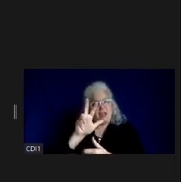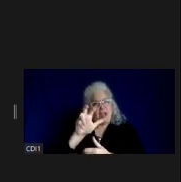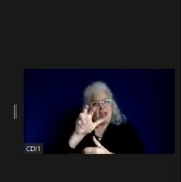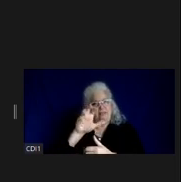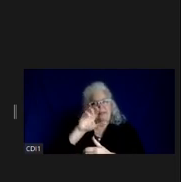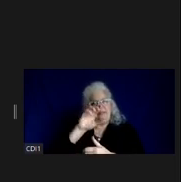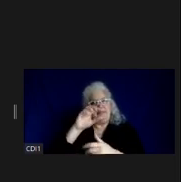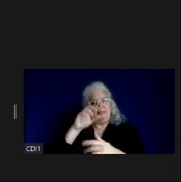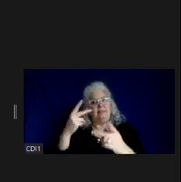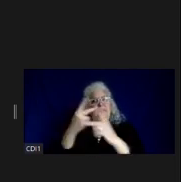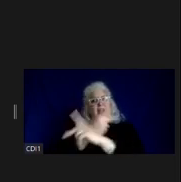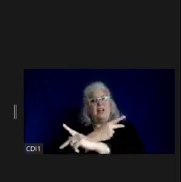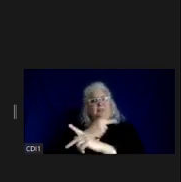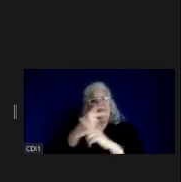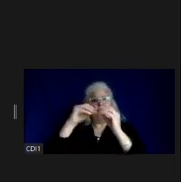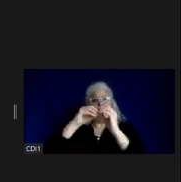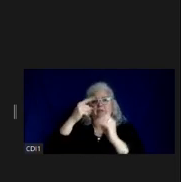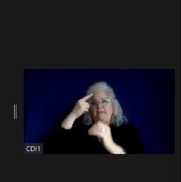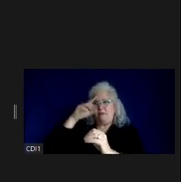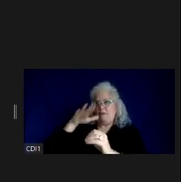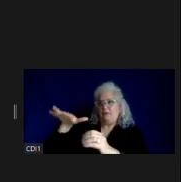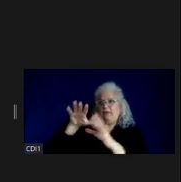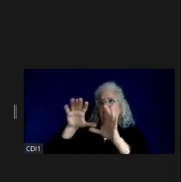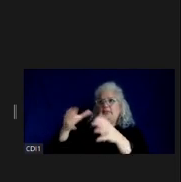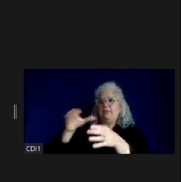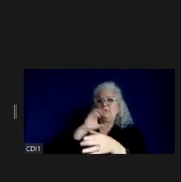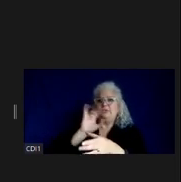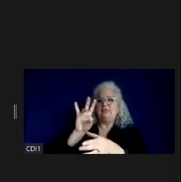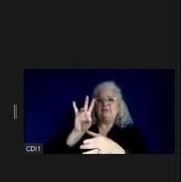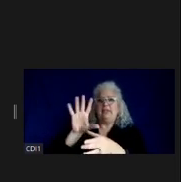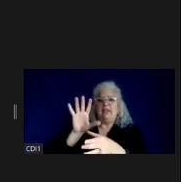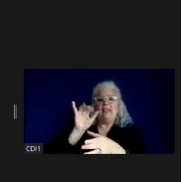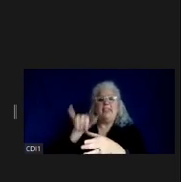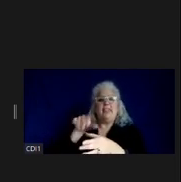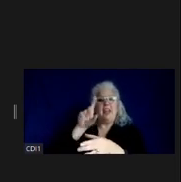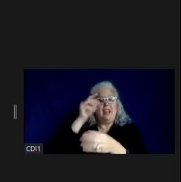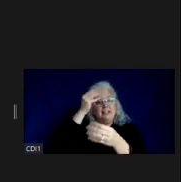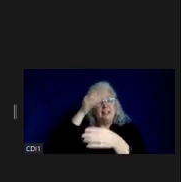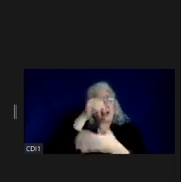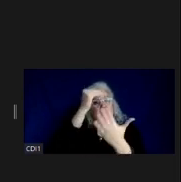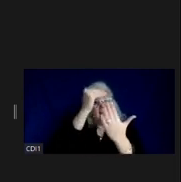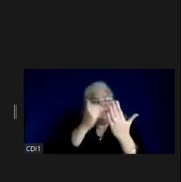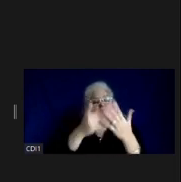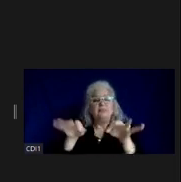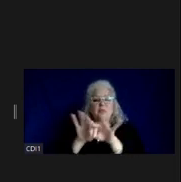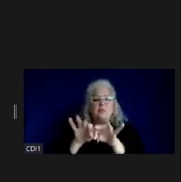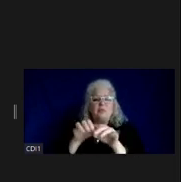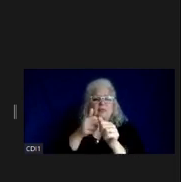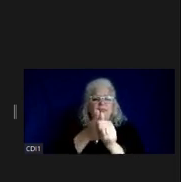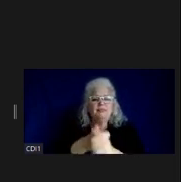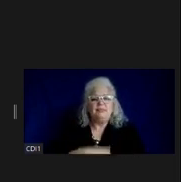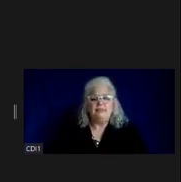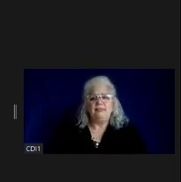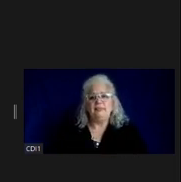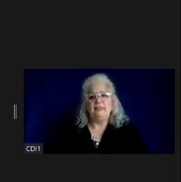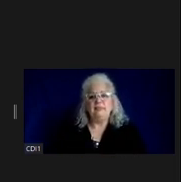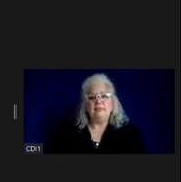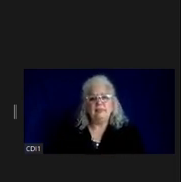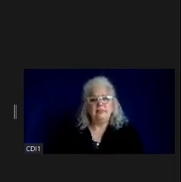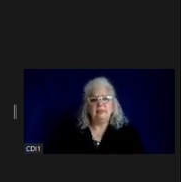data. Next slide. And it's just, it's just sort of, it's simple. It's easy to describe to the